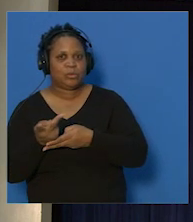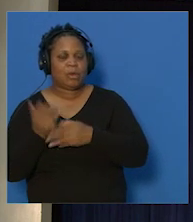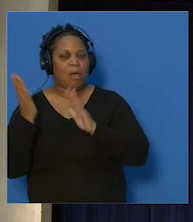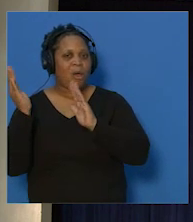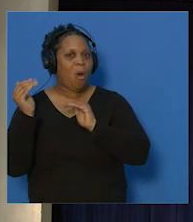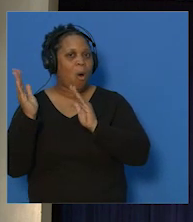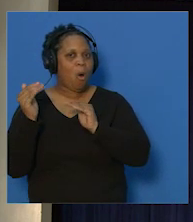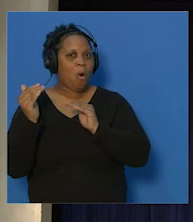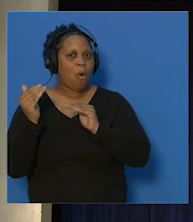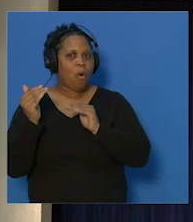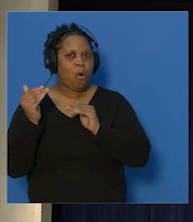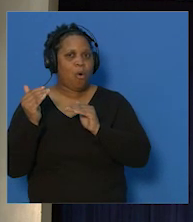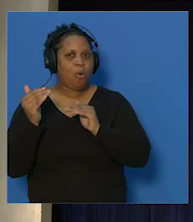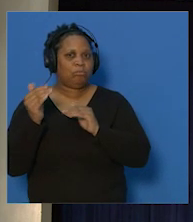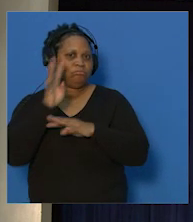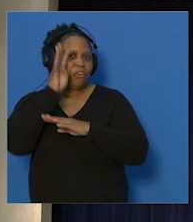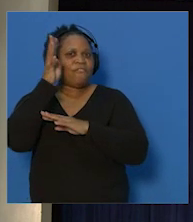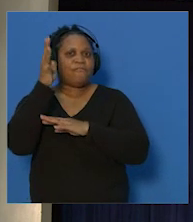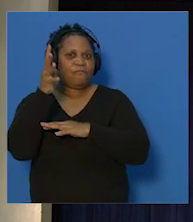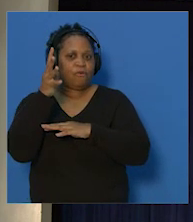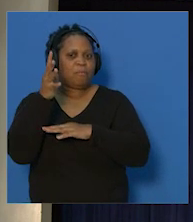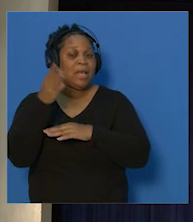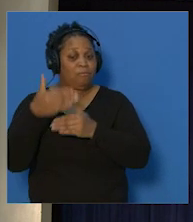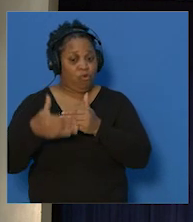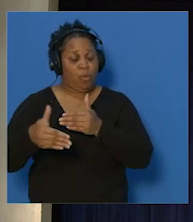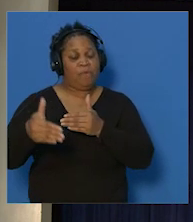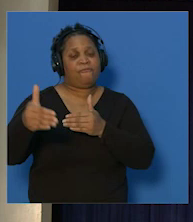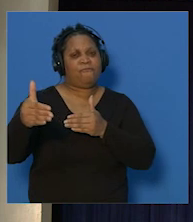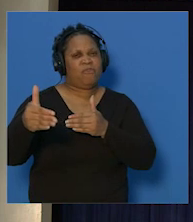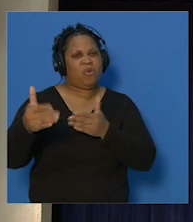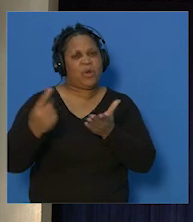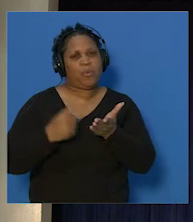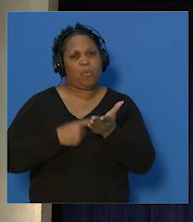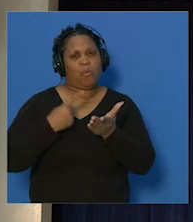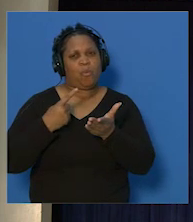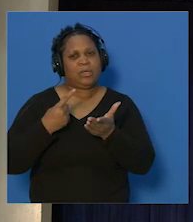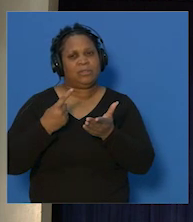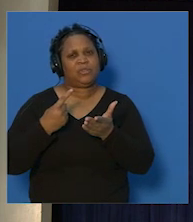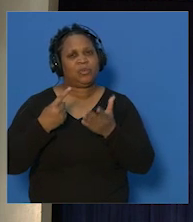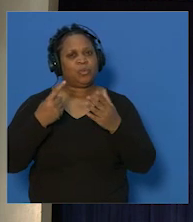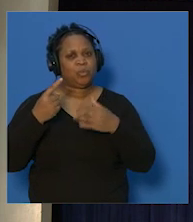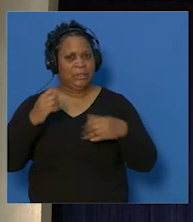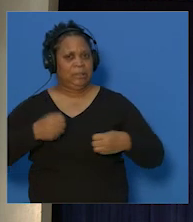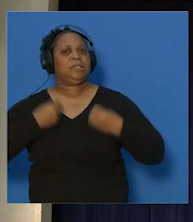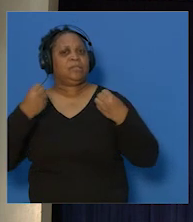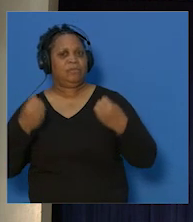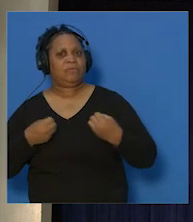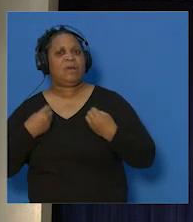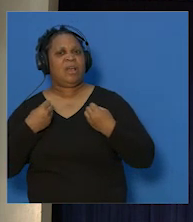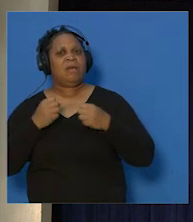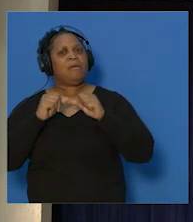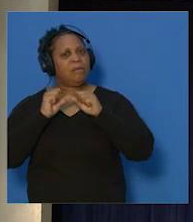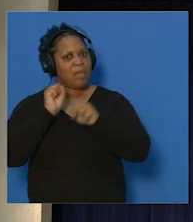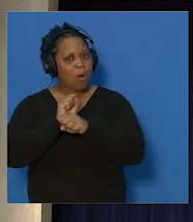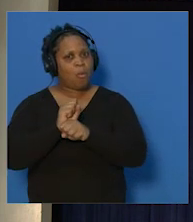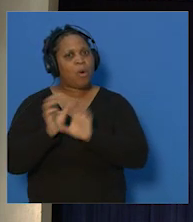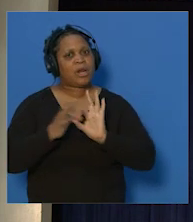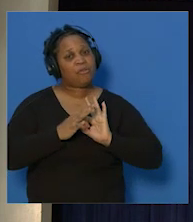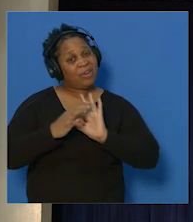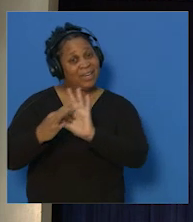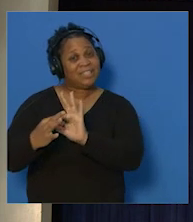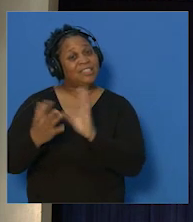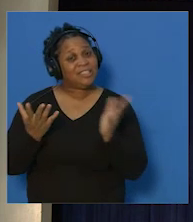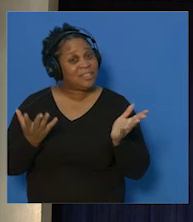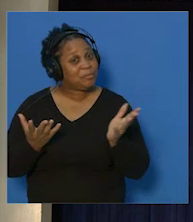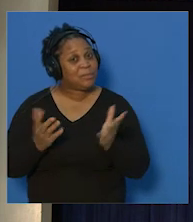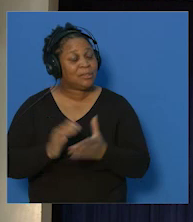would format going forward, once we get through this, that working relationship? Opposition Leader?